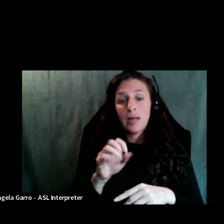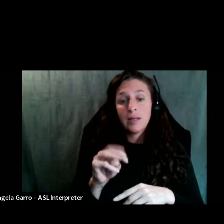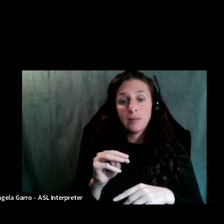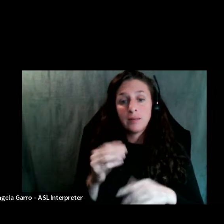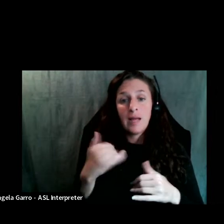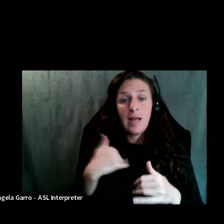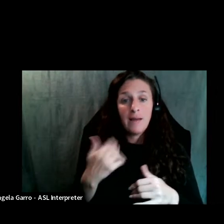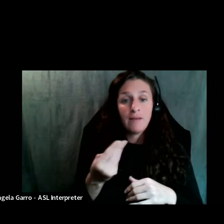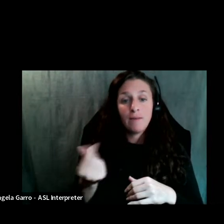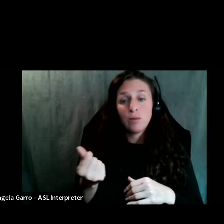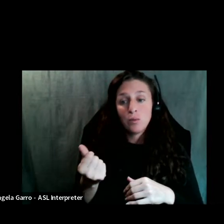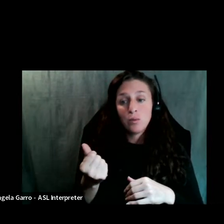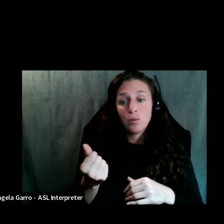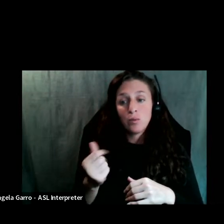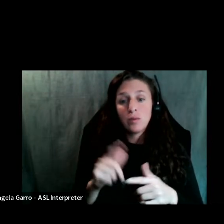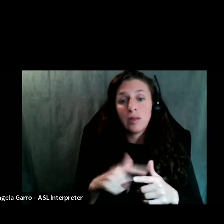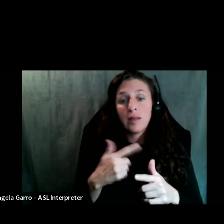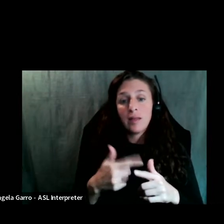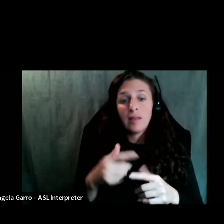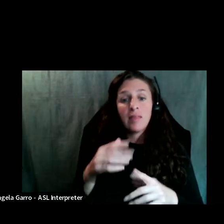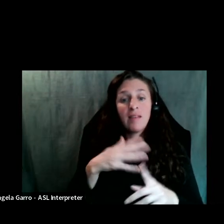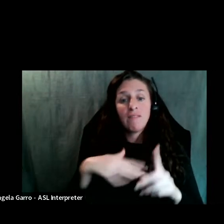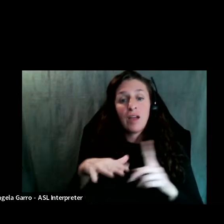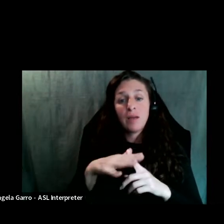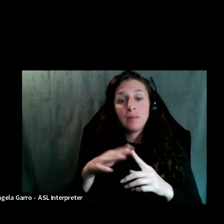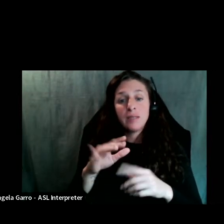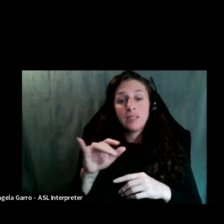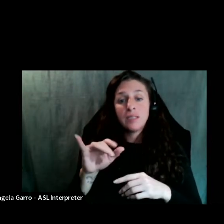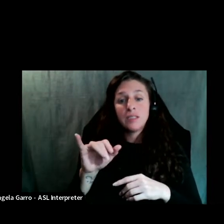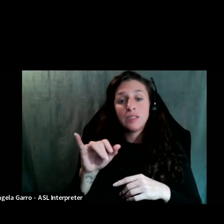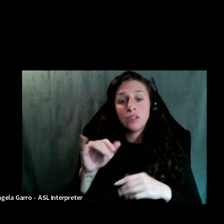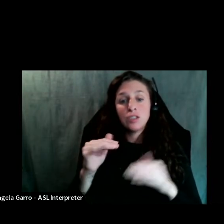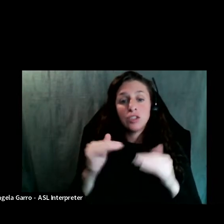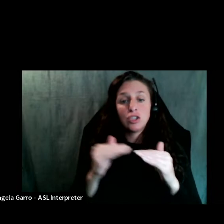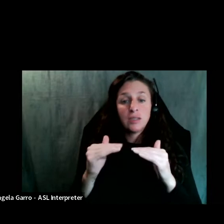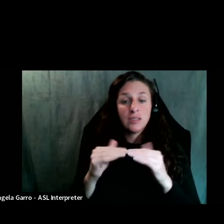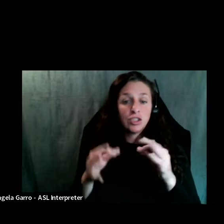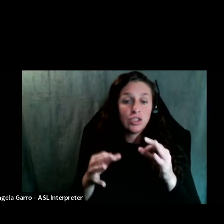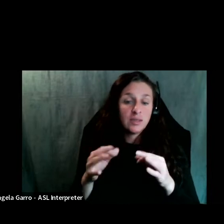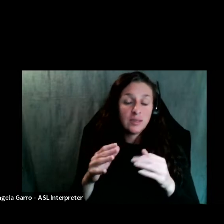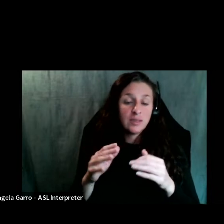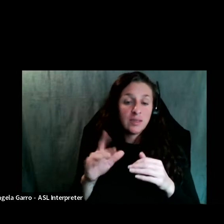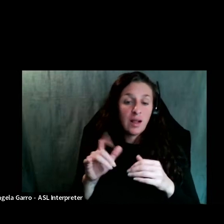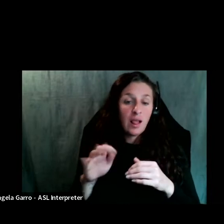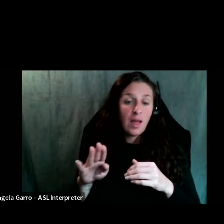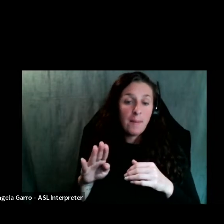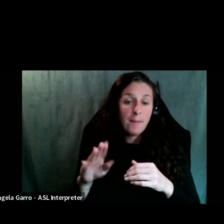couple. The Environmental Justice Club, and then also if we could get